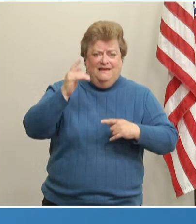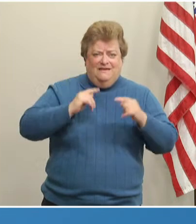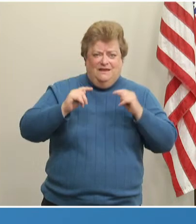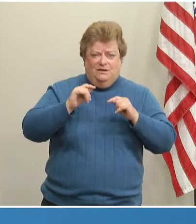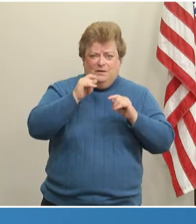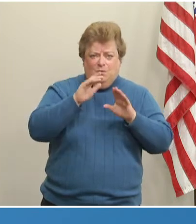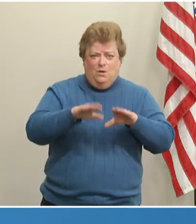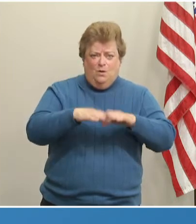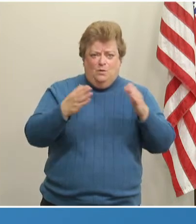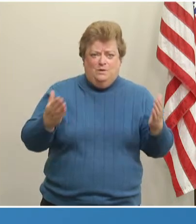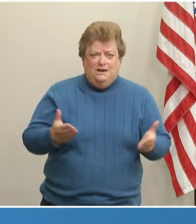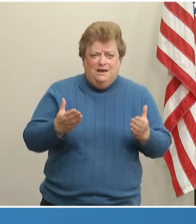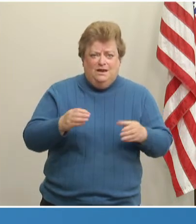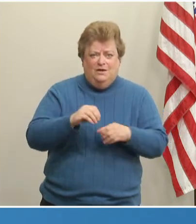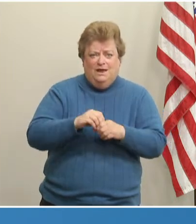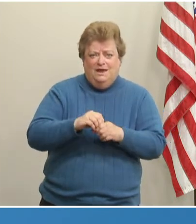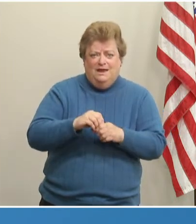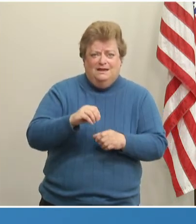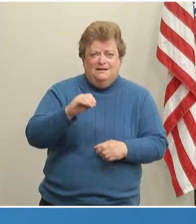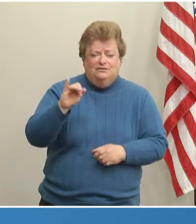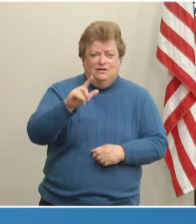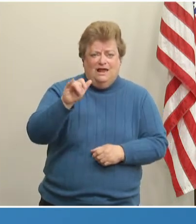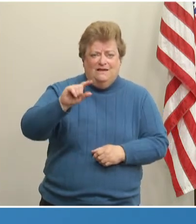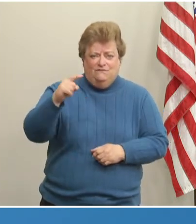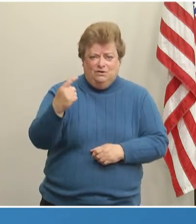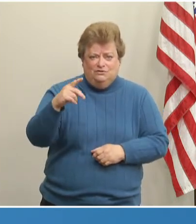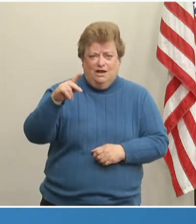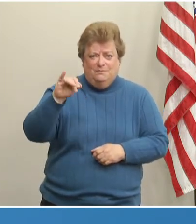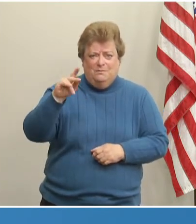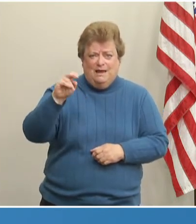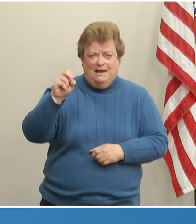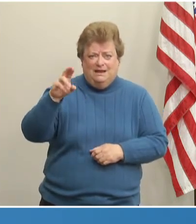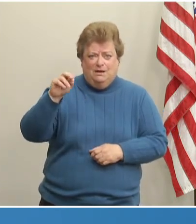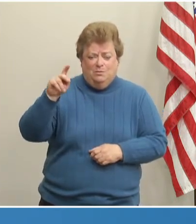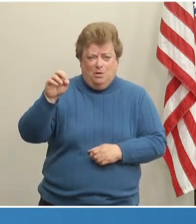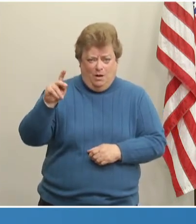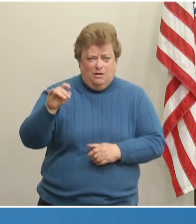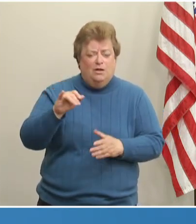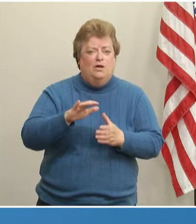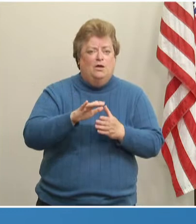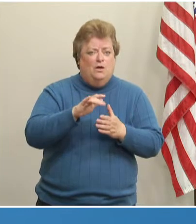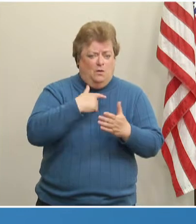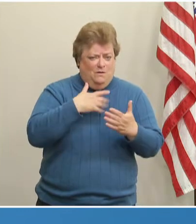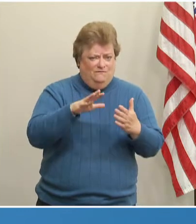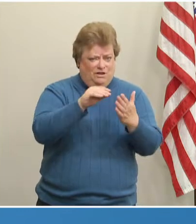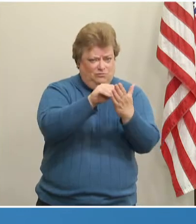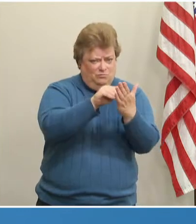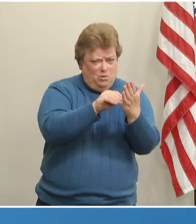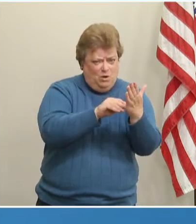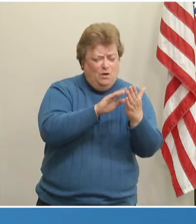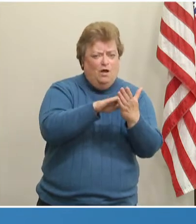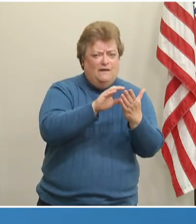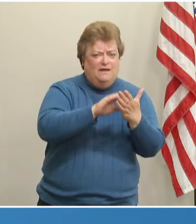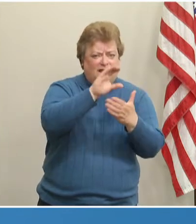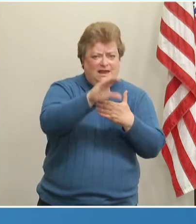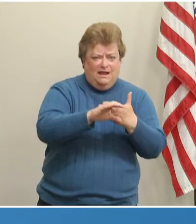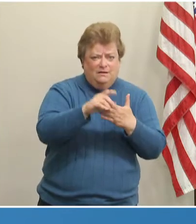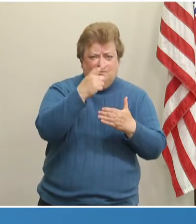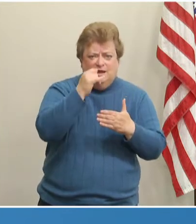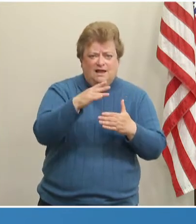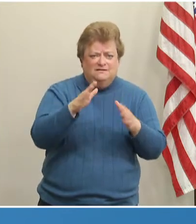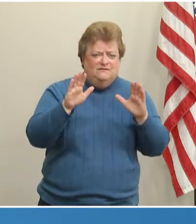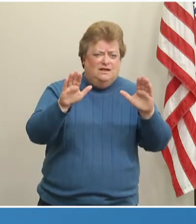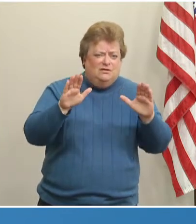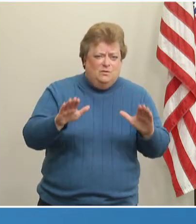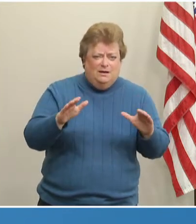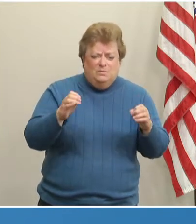in our beautiful Pioneers Park. Now, these joyful events are on our calendars here in Lincoln in part because of the incredible efforts we have